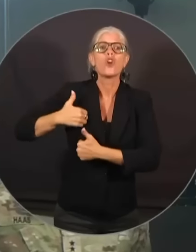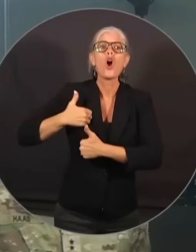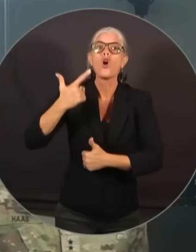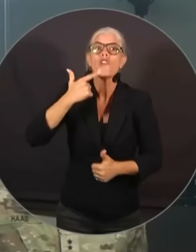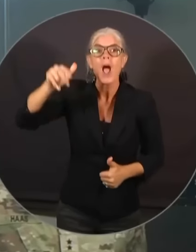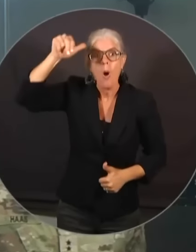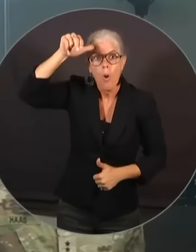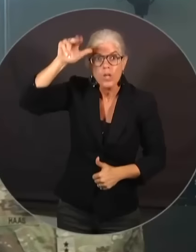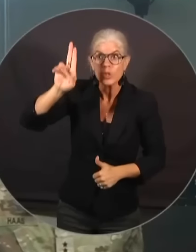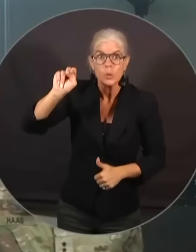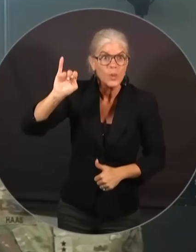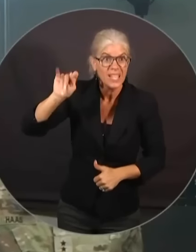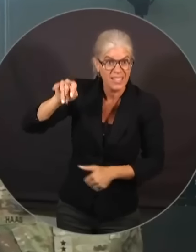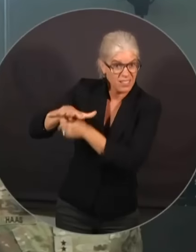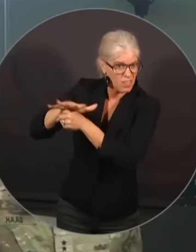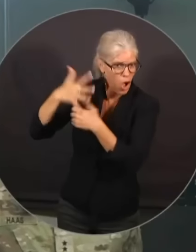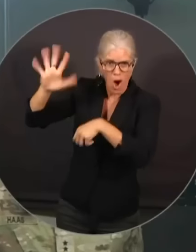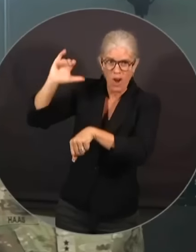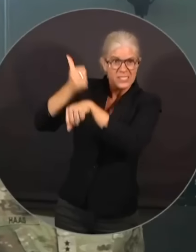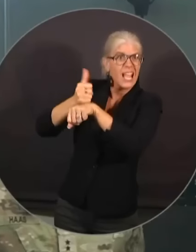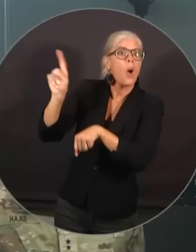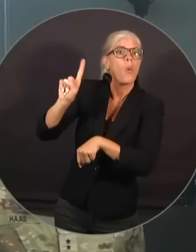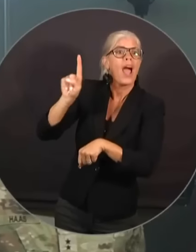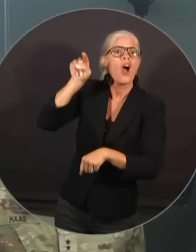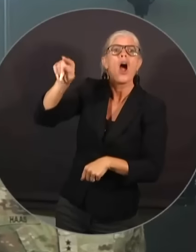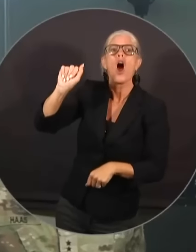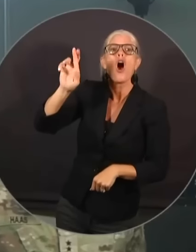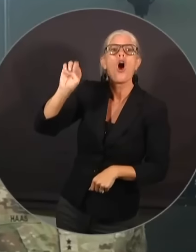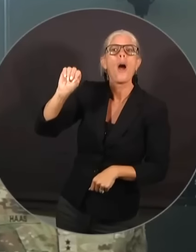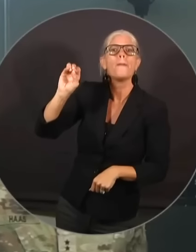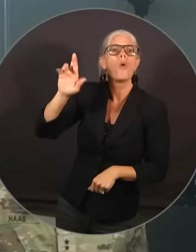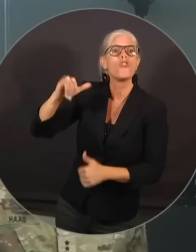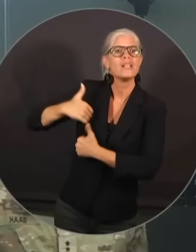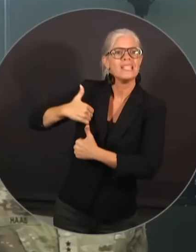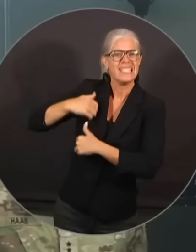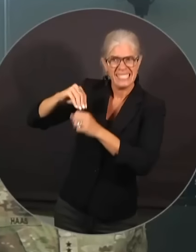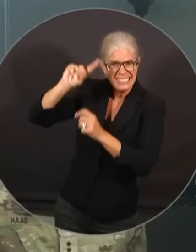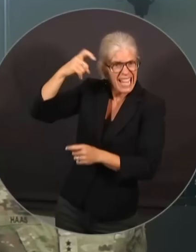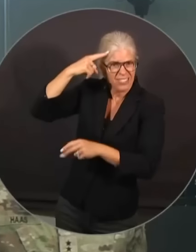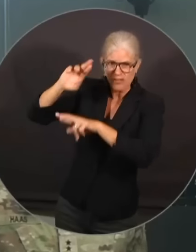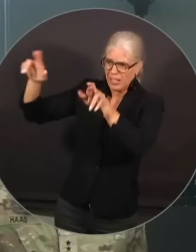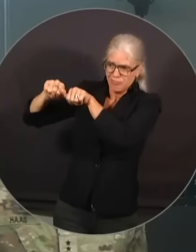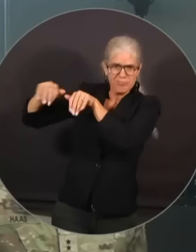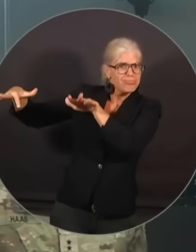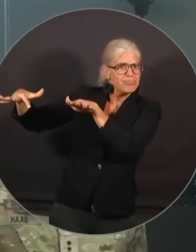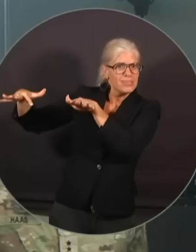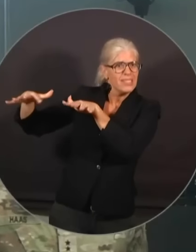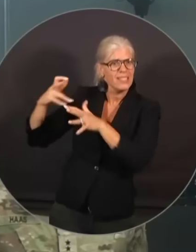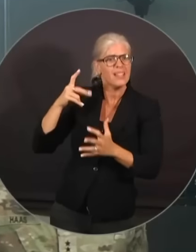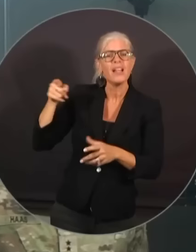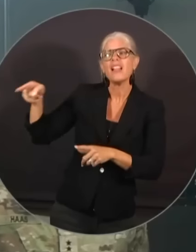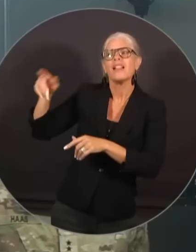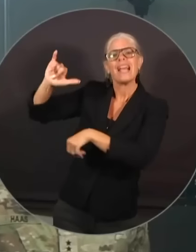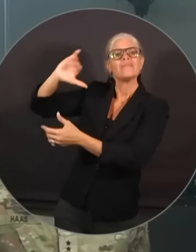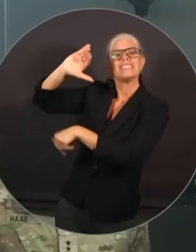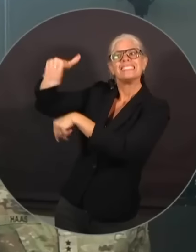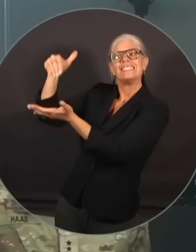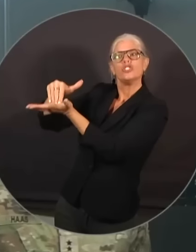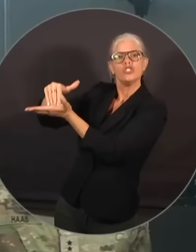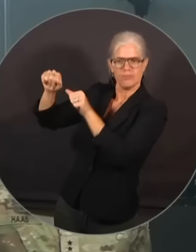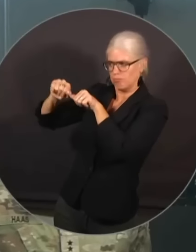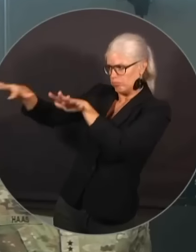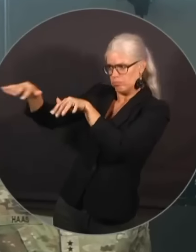up the road at the Armory here in Tallahassee. So again, it's more of like a hub and spoke system where you have necessary resources in strengthened,